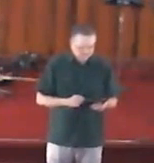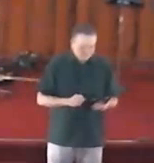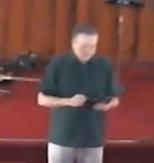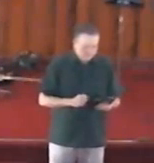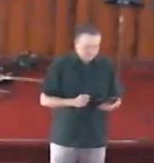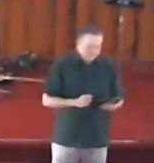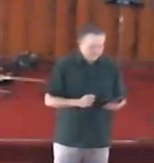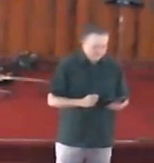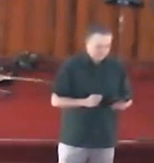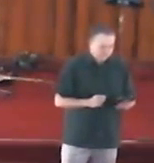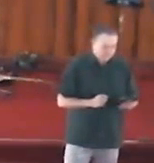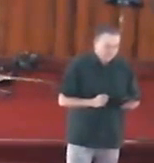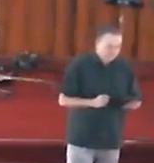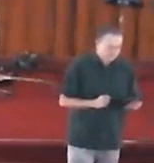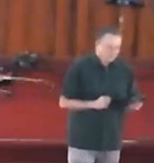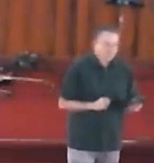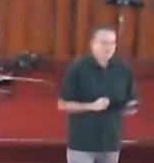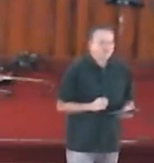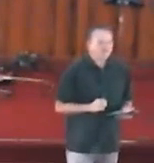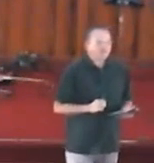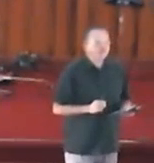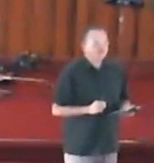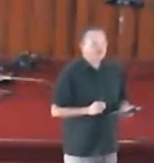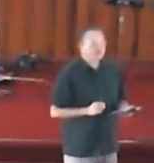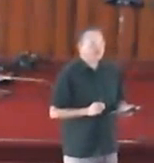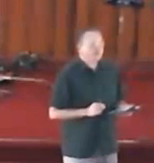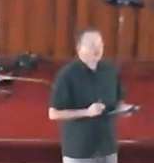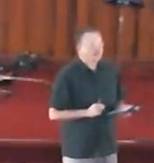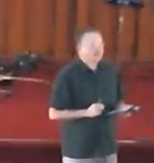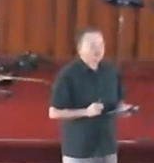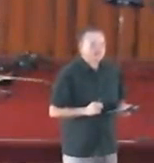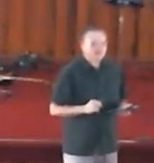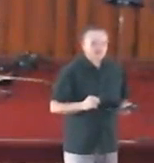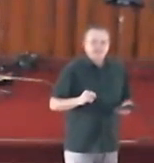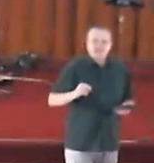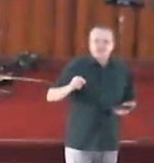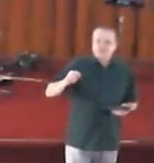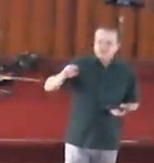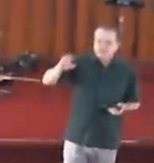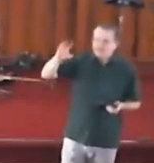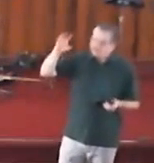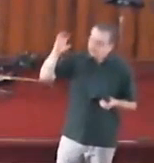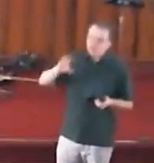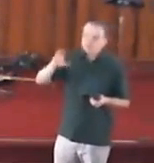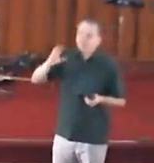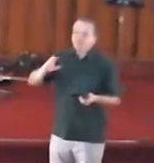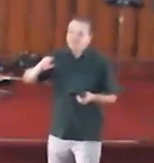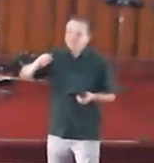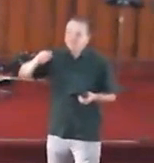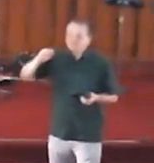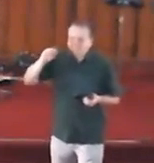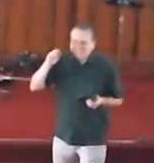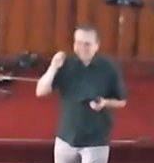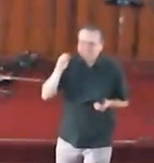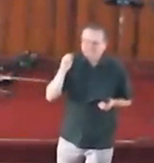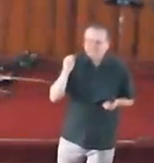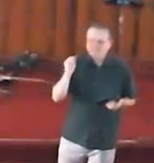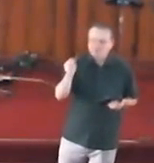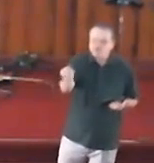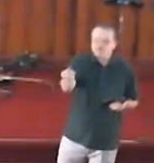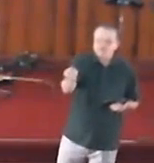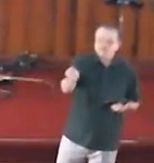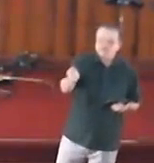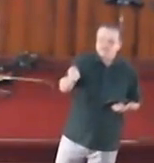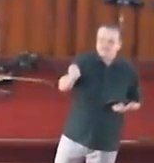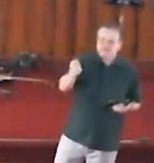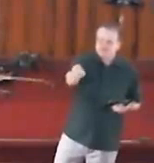will your Father in heaven give the Holy Spirit to those who ask him? Así como un padre no daría